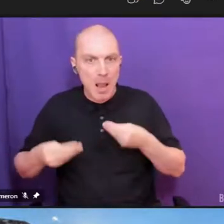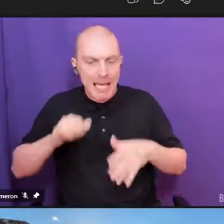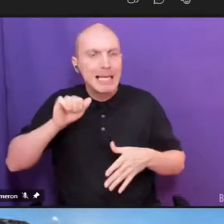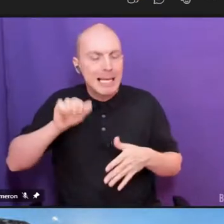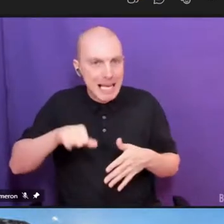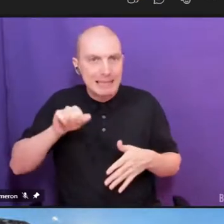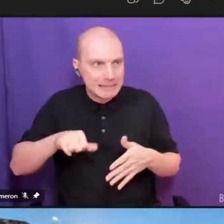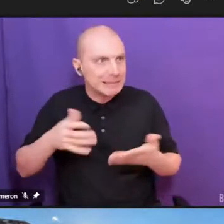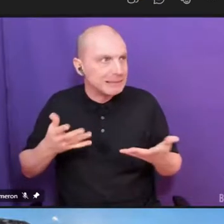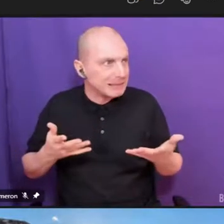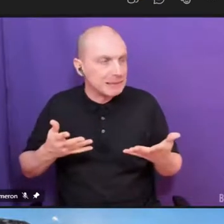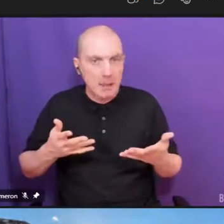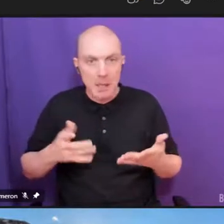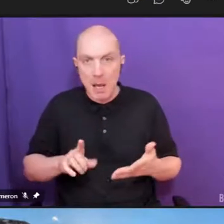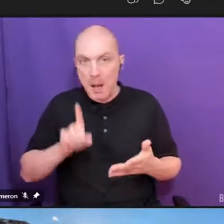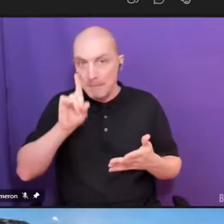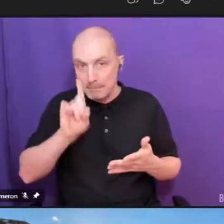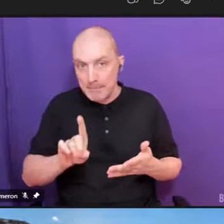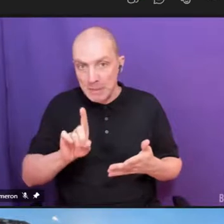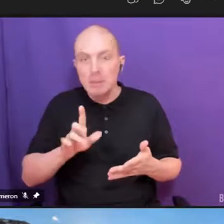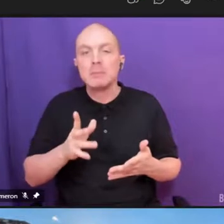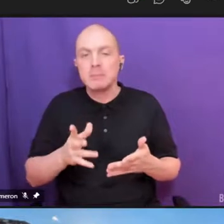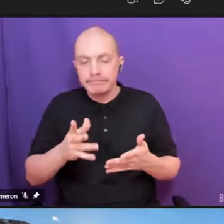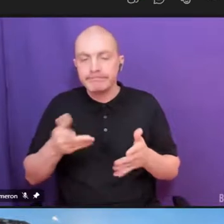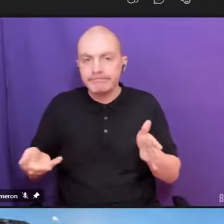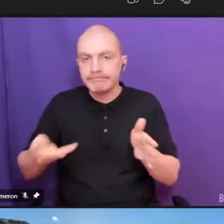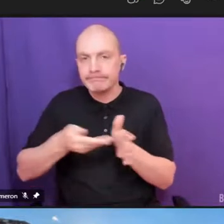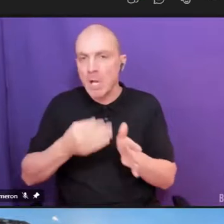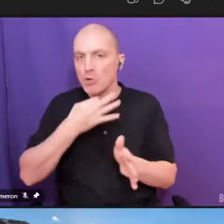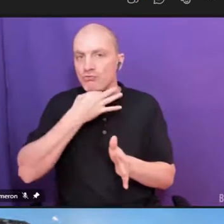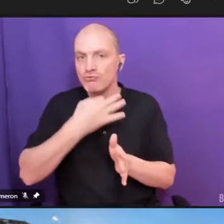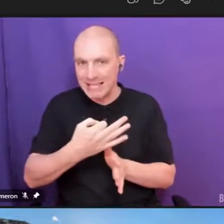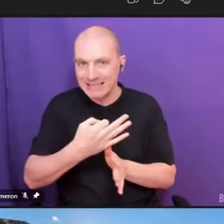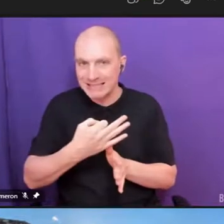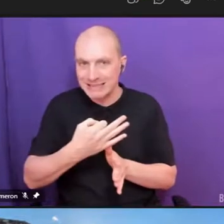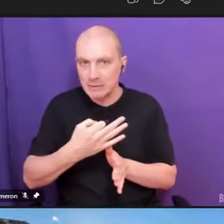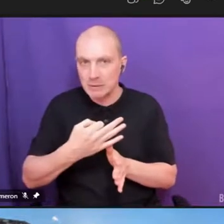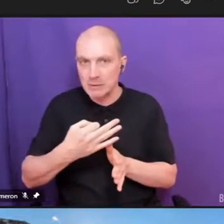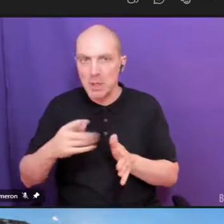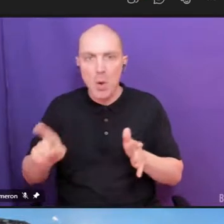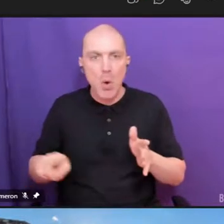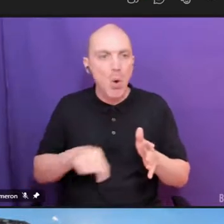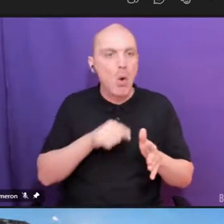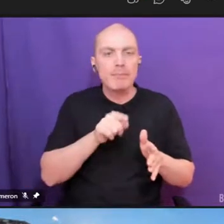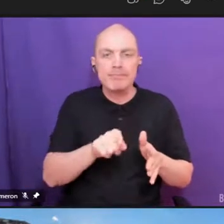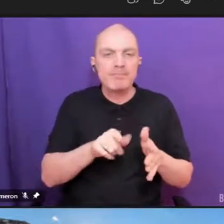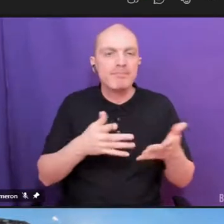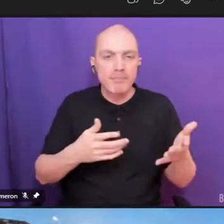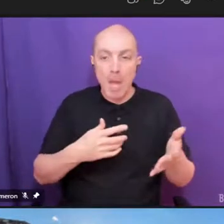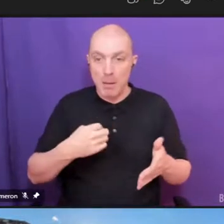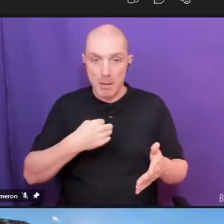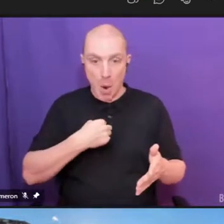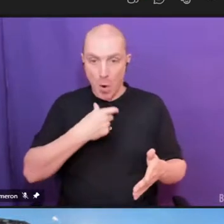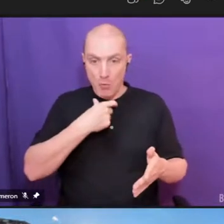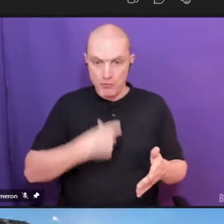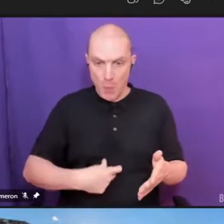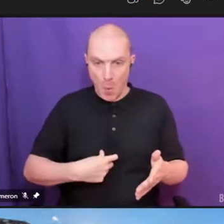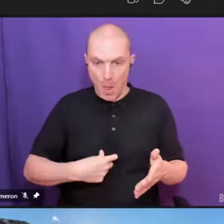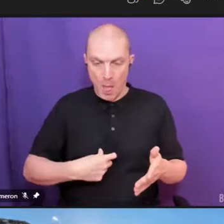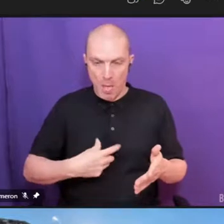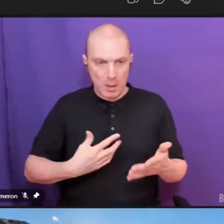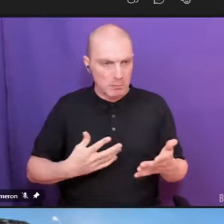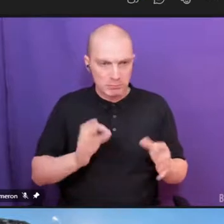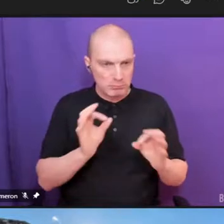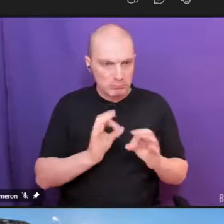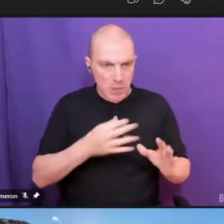may come with additional risks and risks not normally associated with their role, in which case the council's